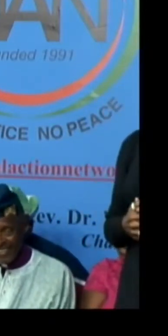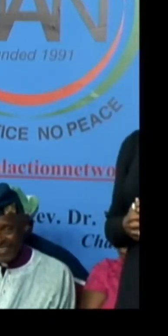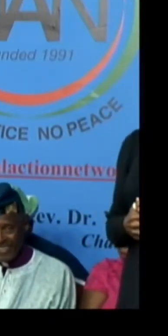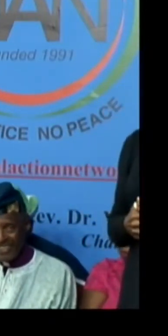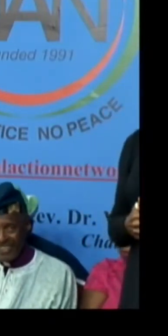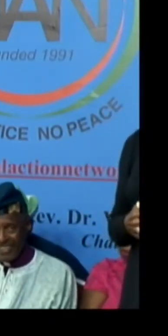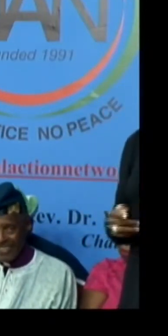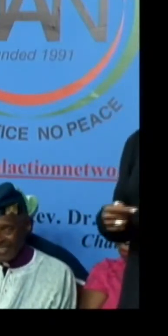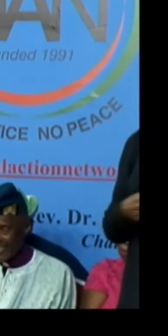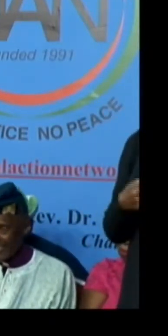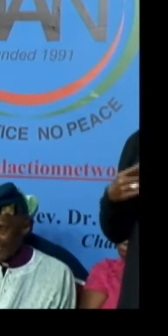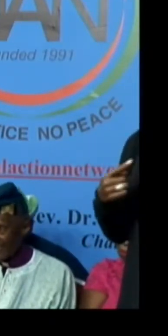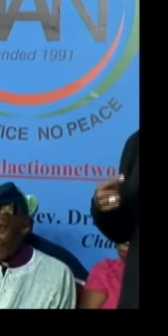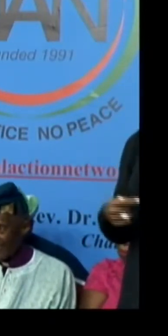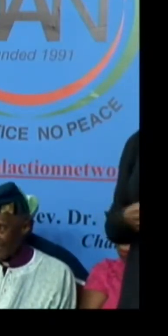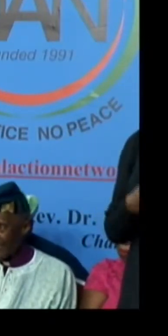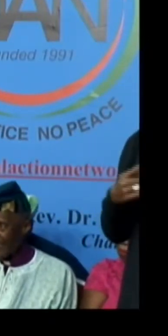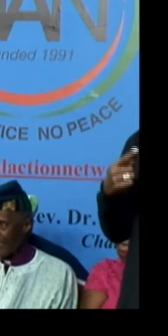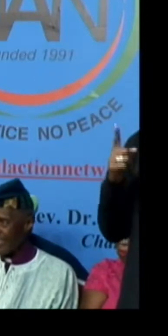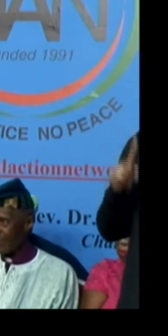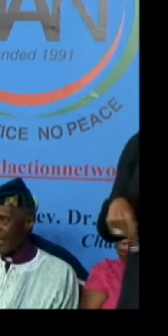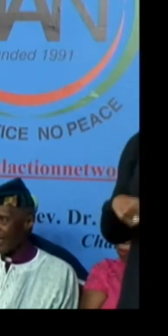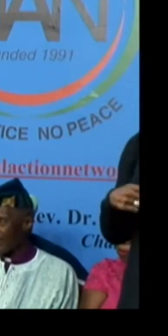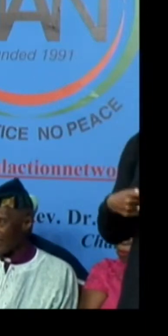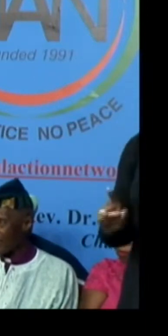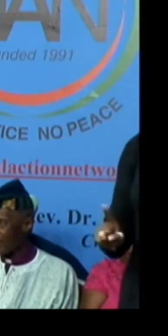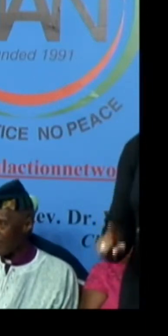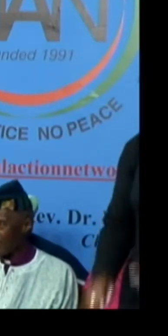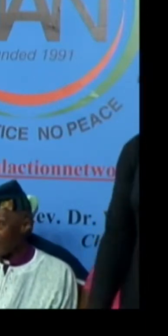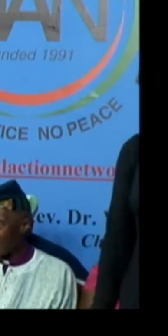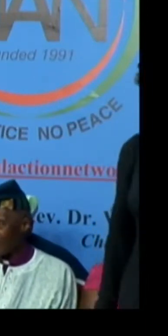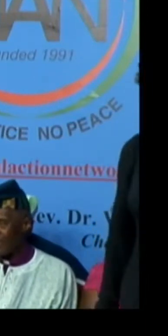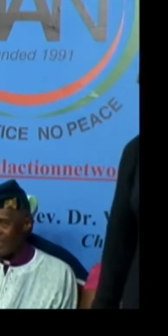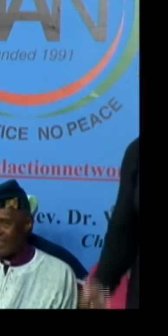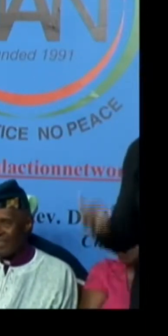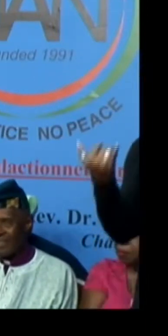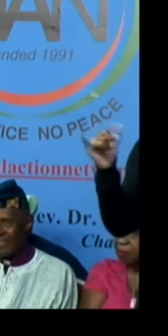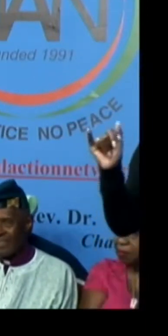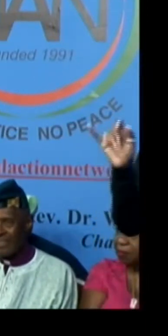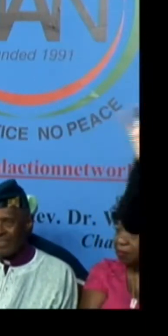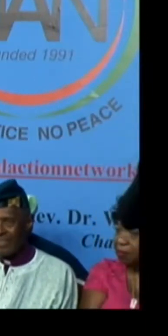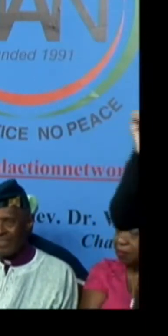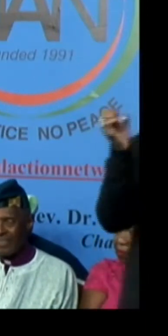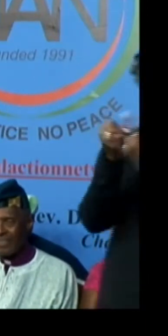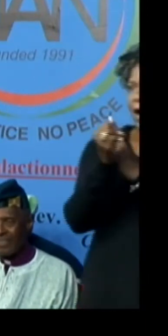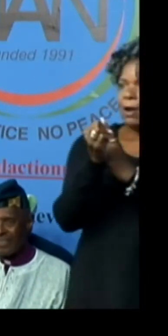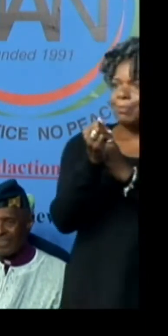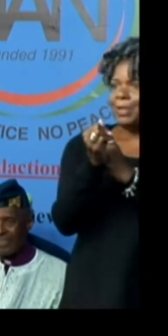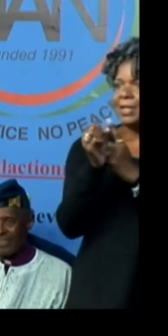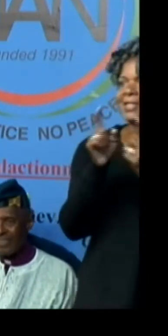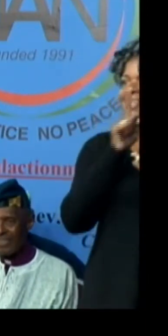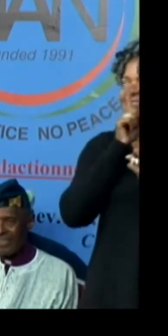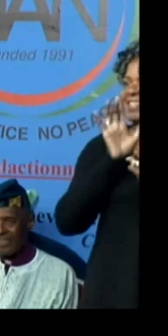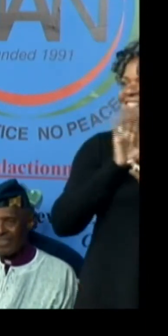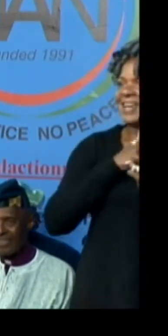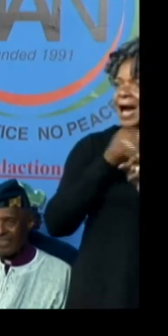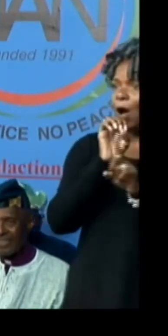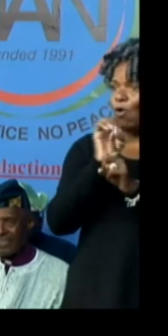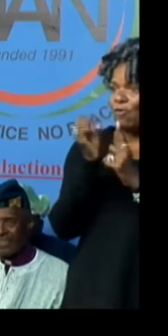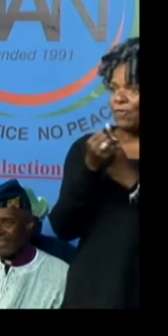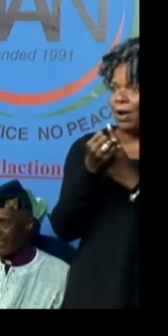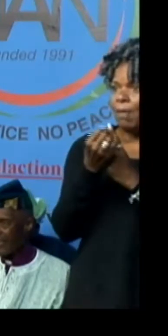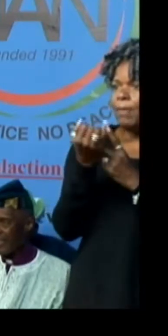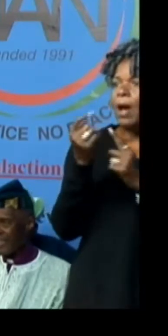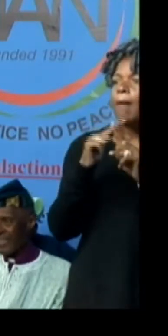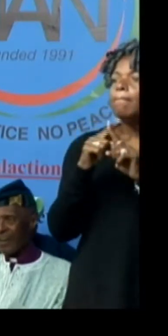That environment is what creates. But at the same time, that same kind of environment can inspire